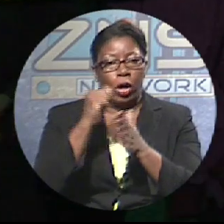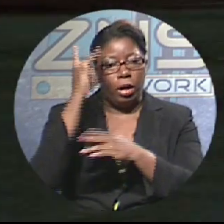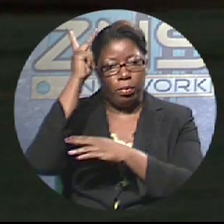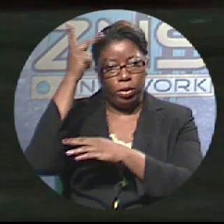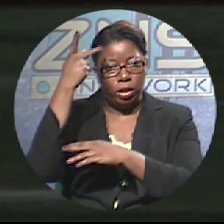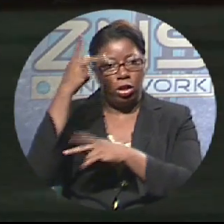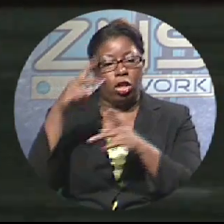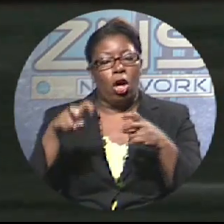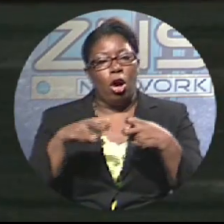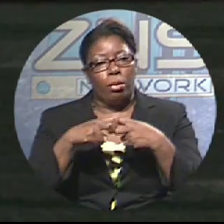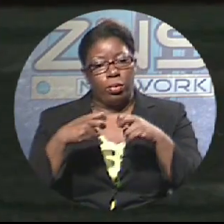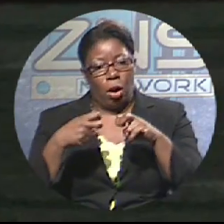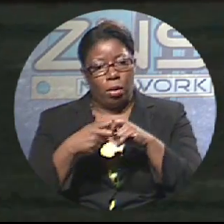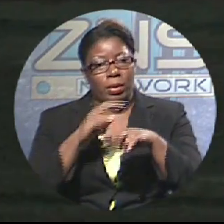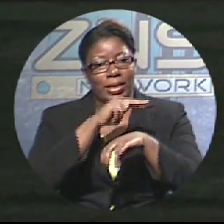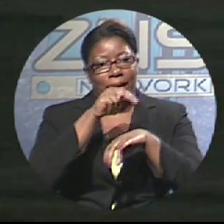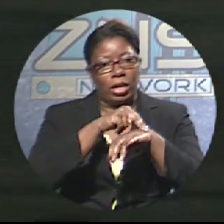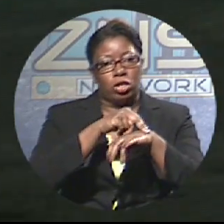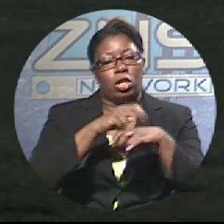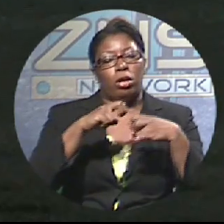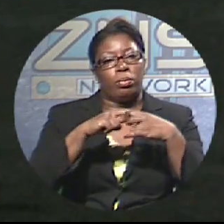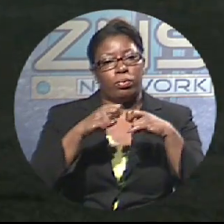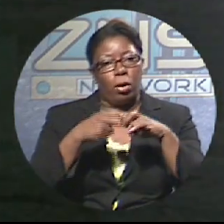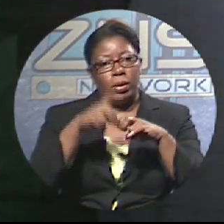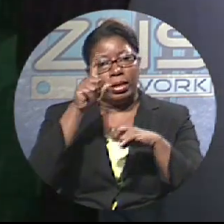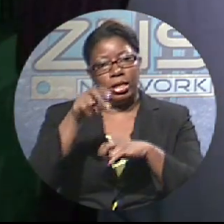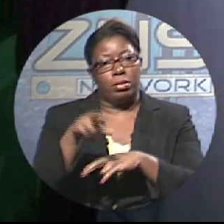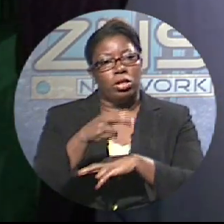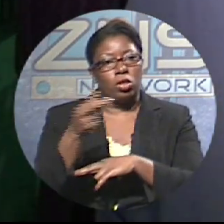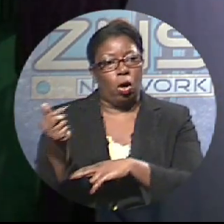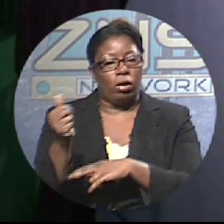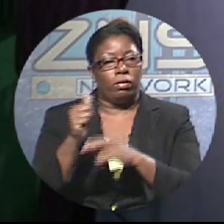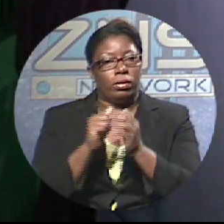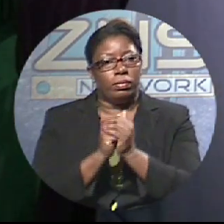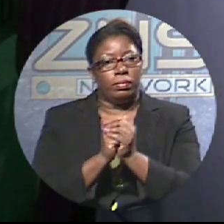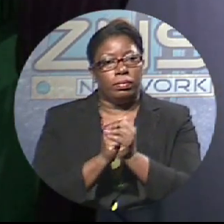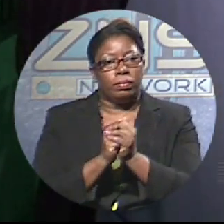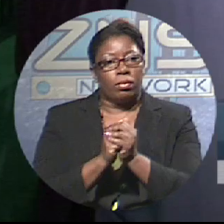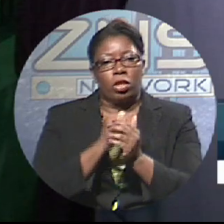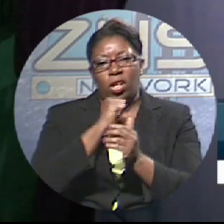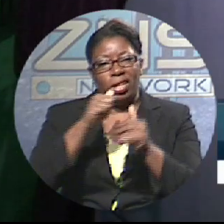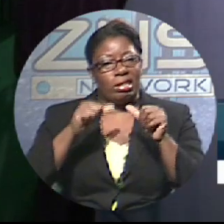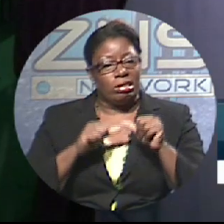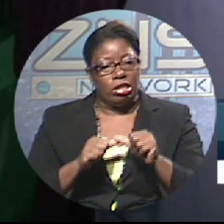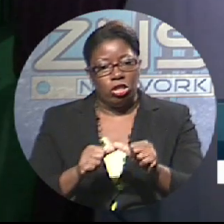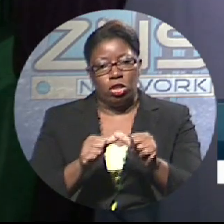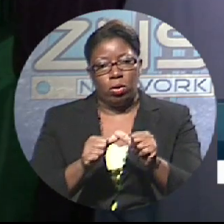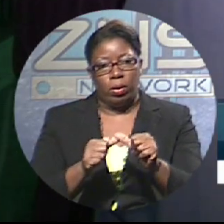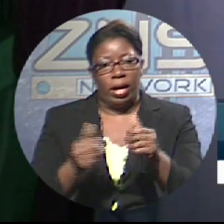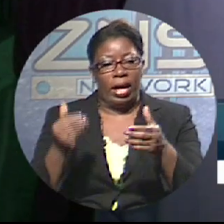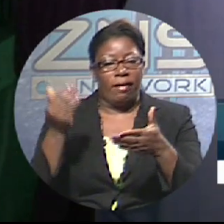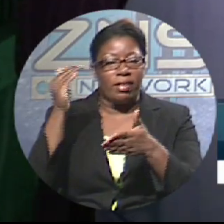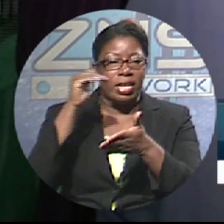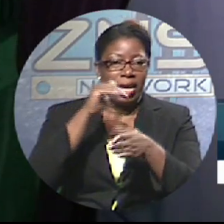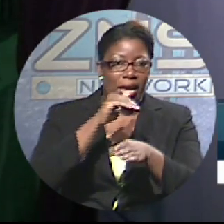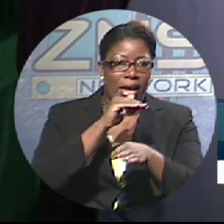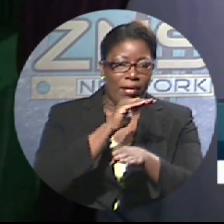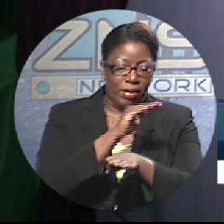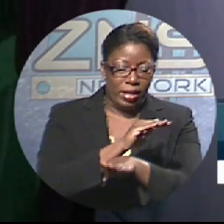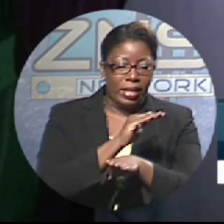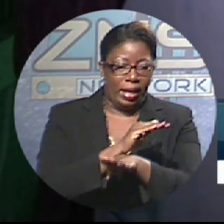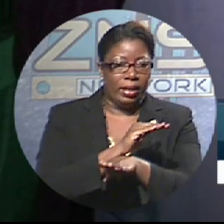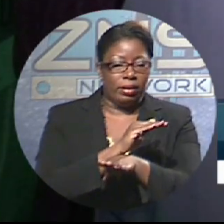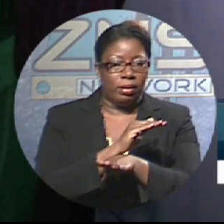national problem that must be addressed. We can't continue every night to be going through this. This does something to the psyche of our